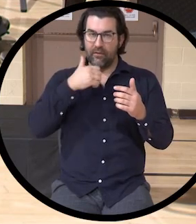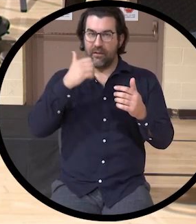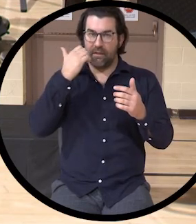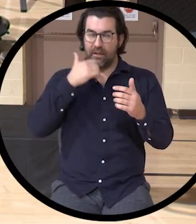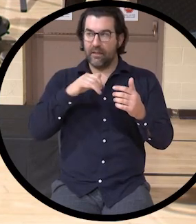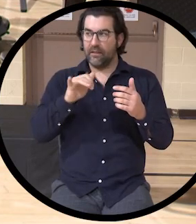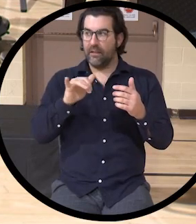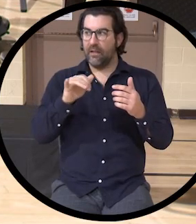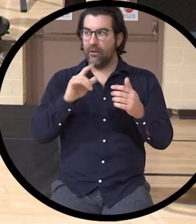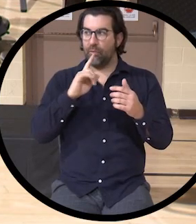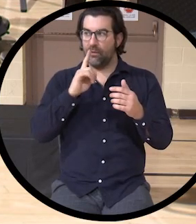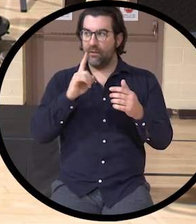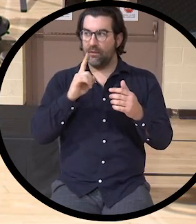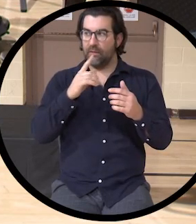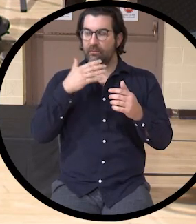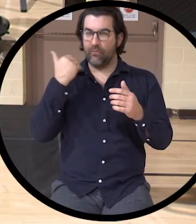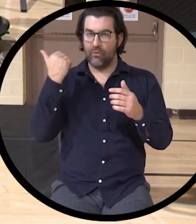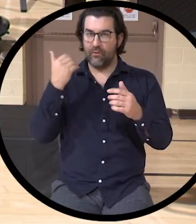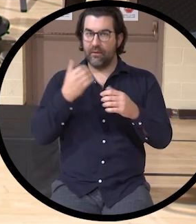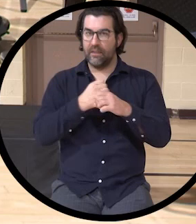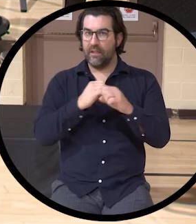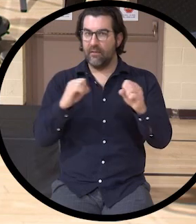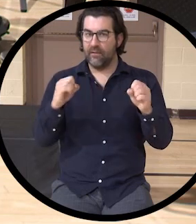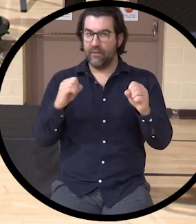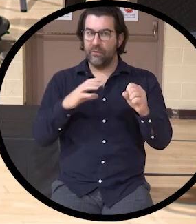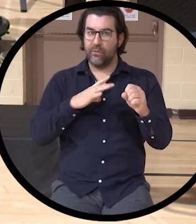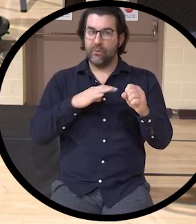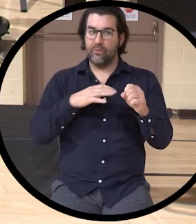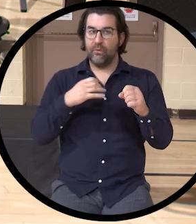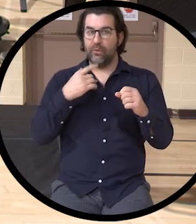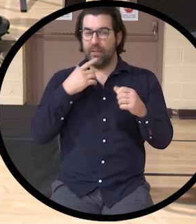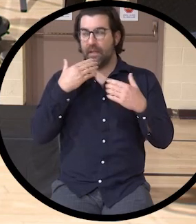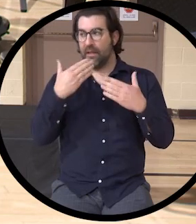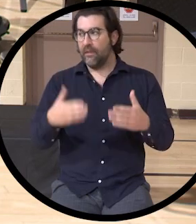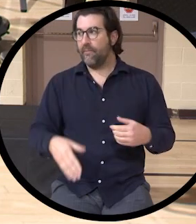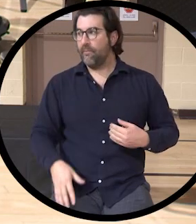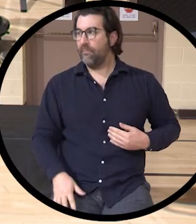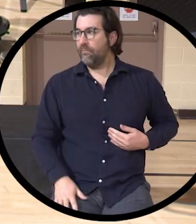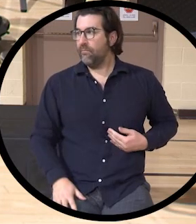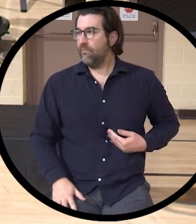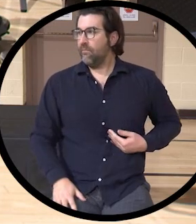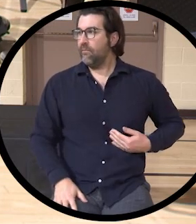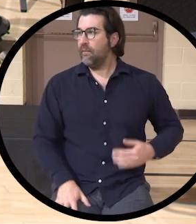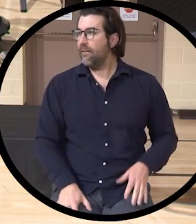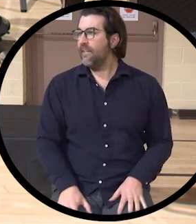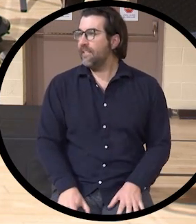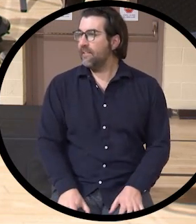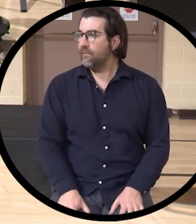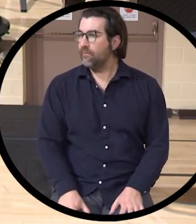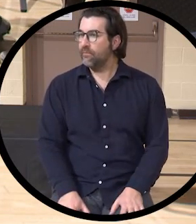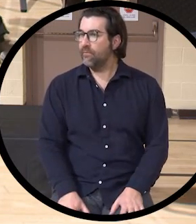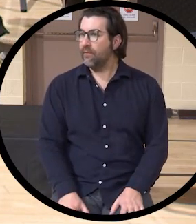like dramatically improving safety in my life. So I just want to say thank you.